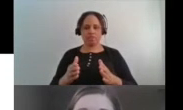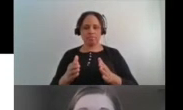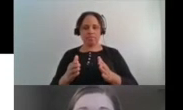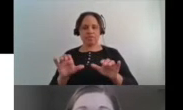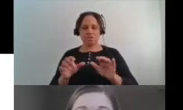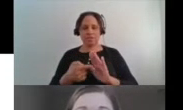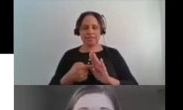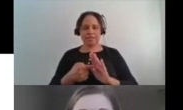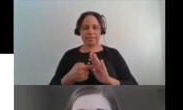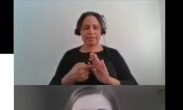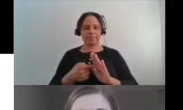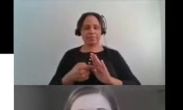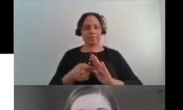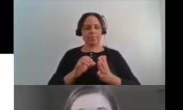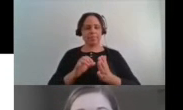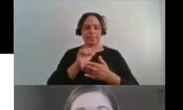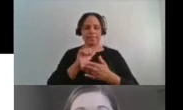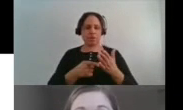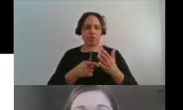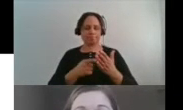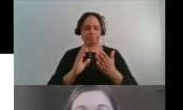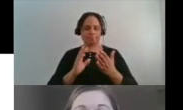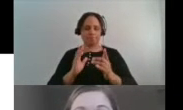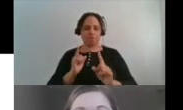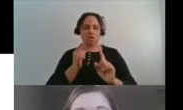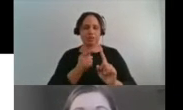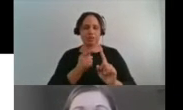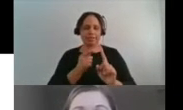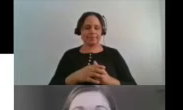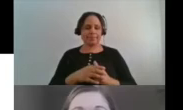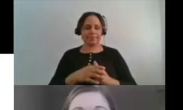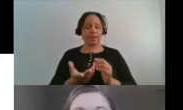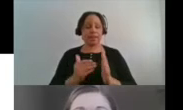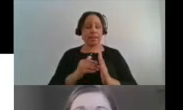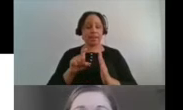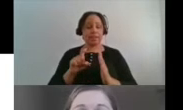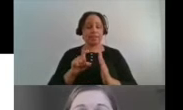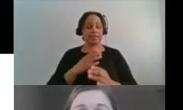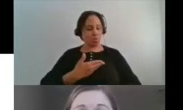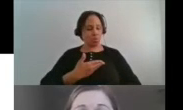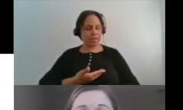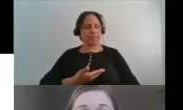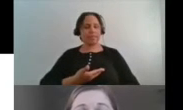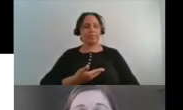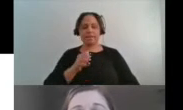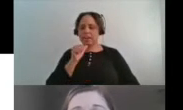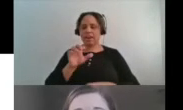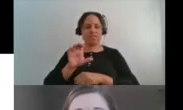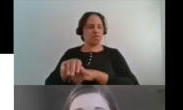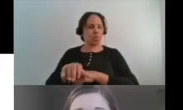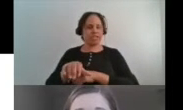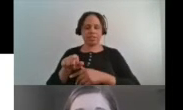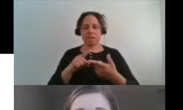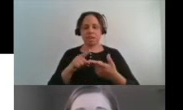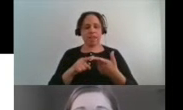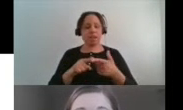not what we're looking to do. So again, it needs to be a free will donation. And then there also is that